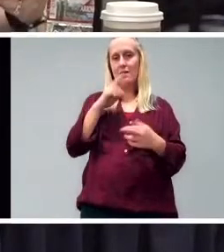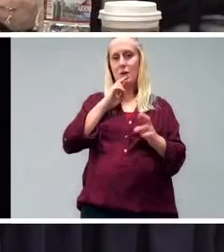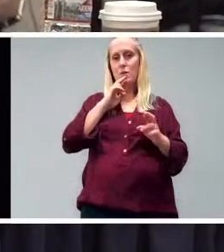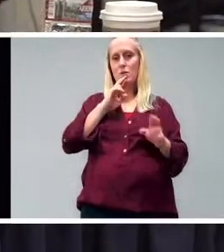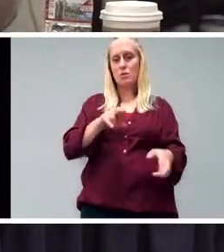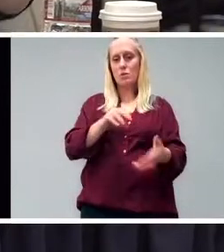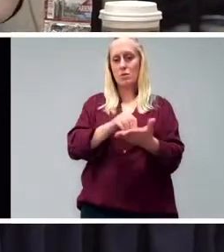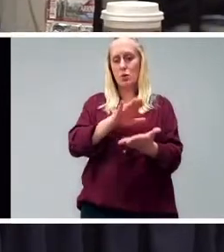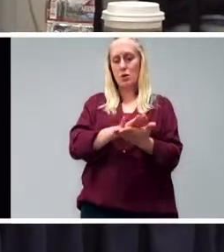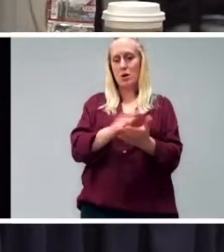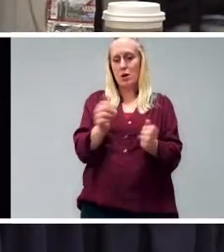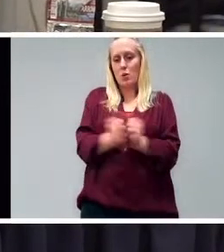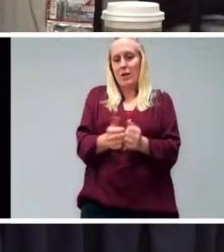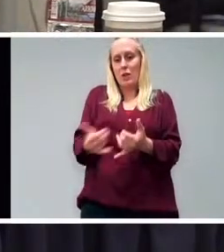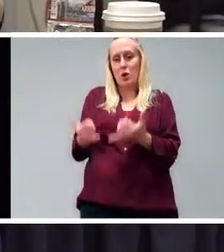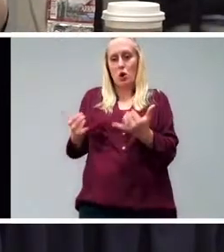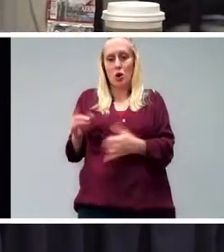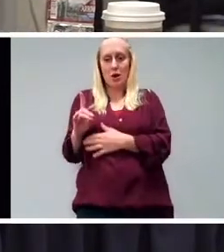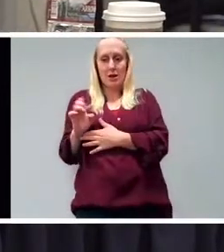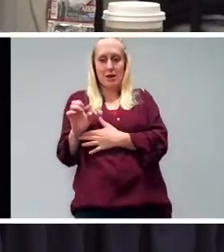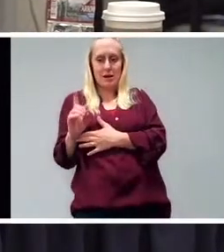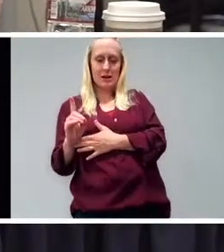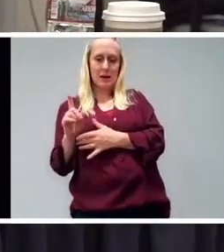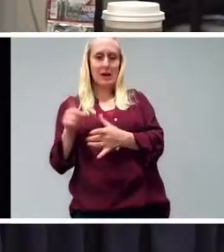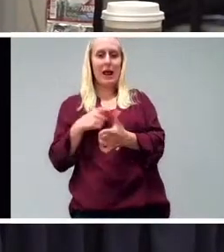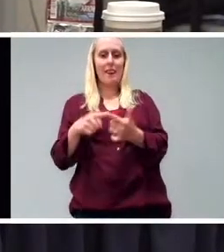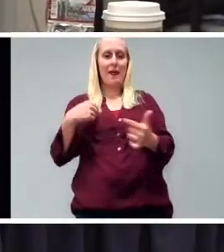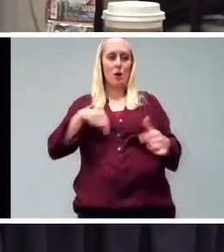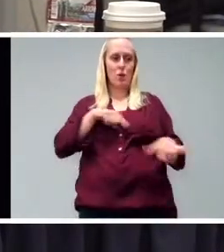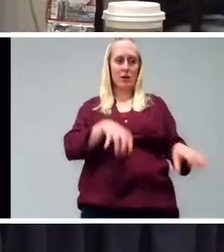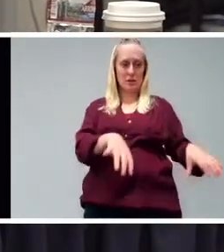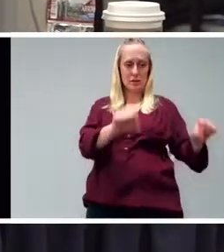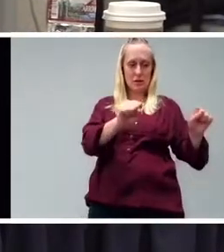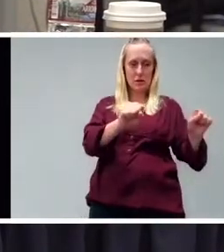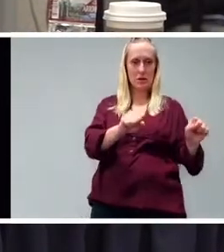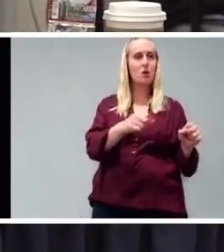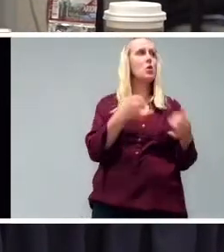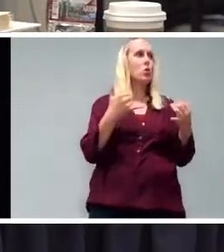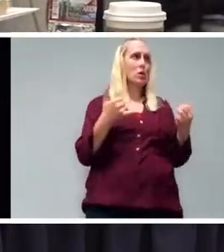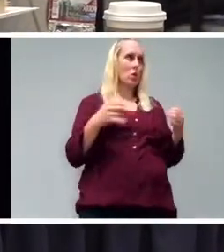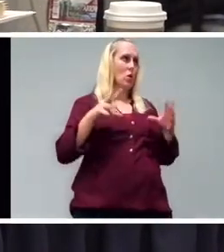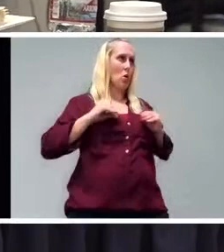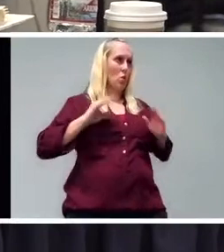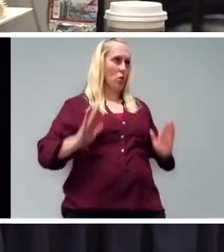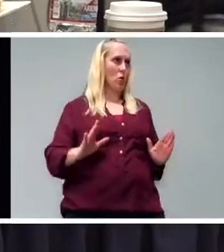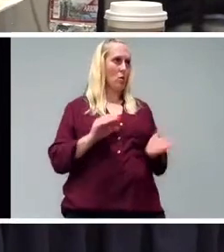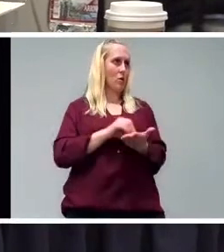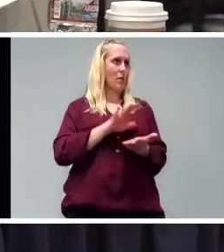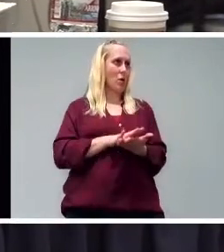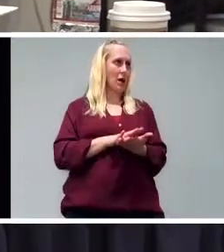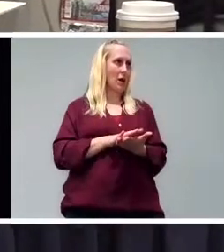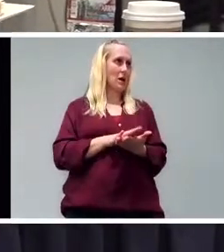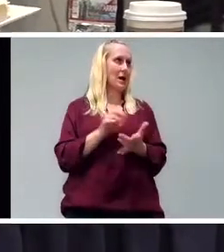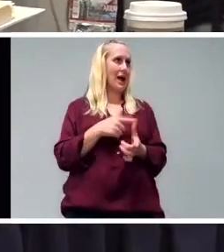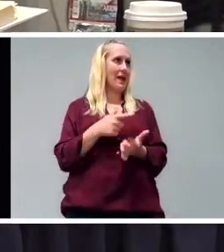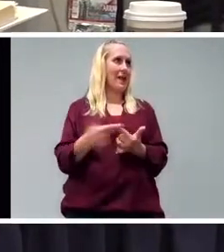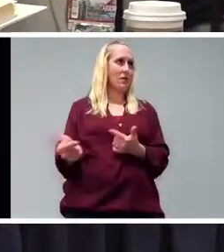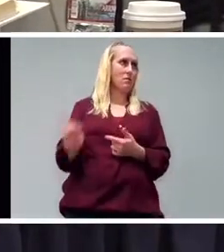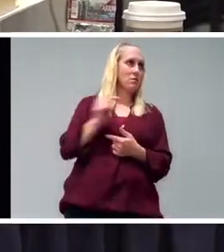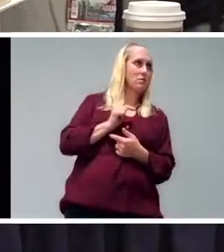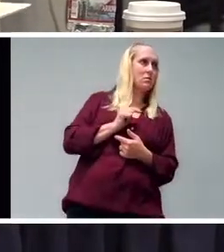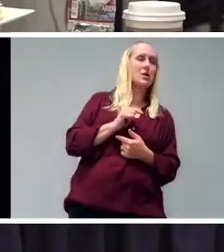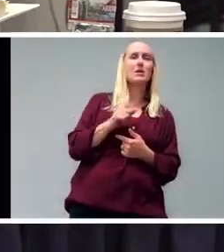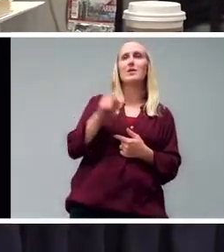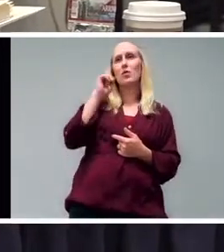the current deed and then we assume? But yeah, but the current owner recording it. Yeah, it just doesn't. To me, it's